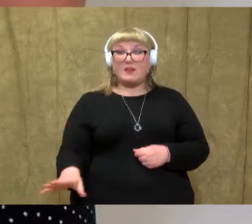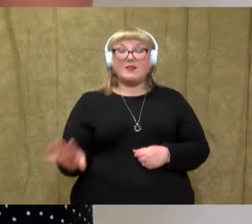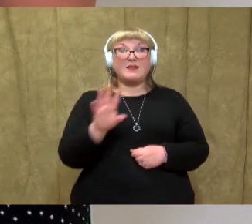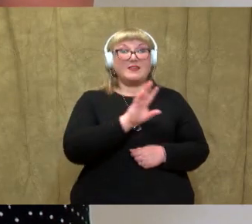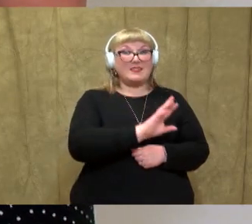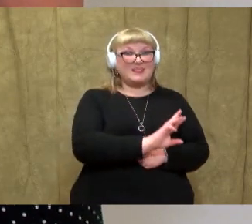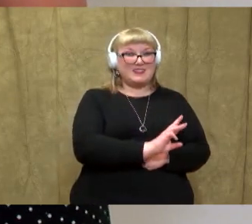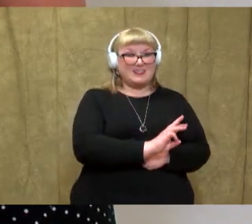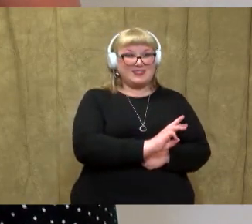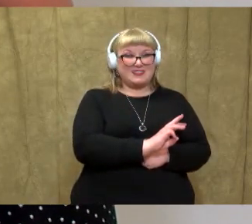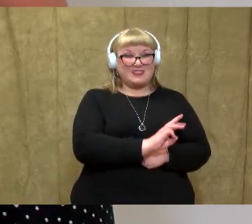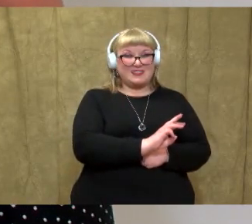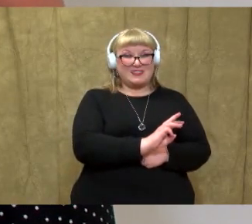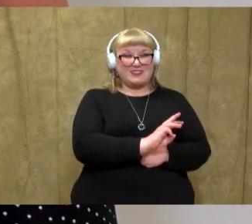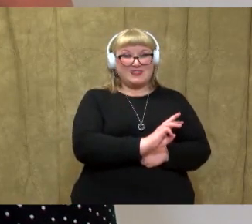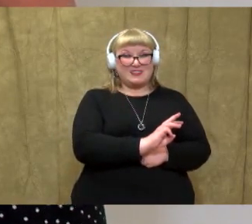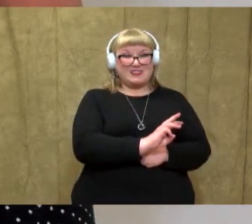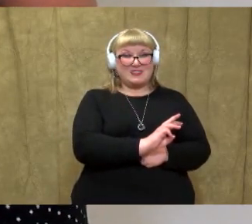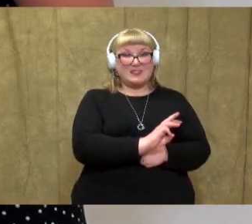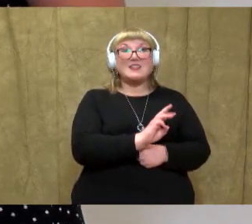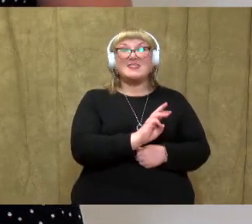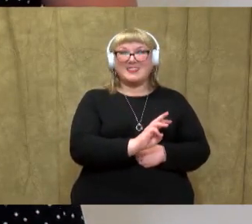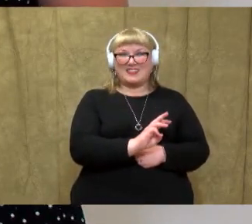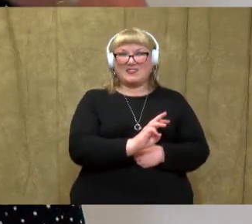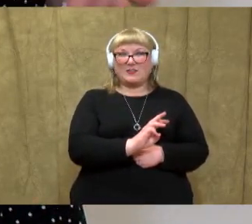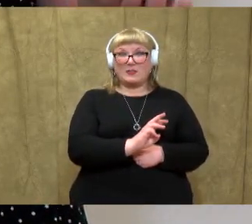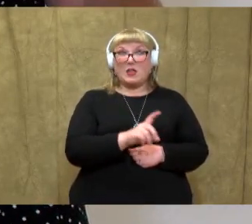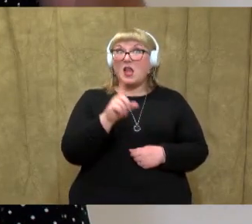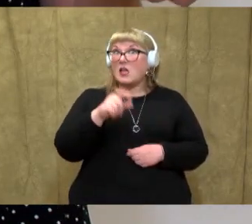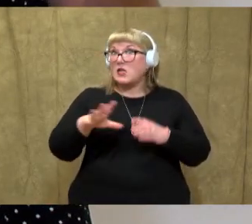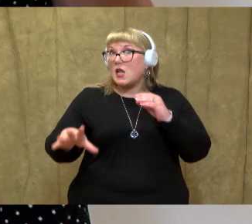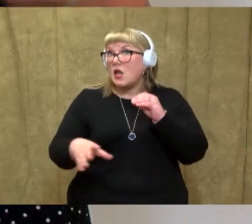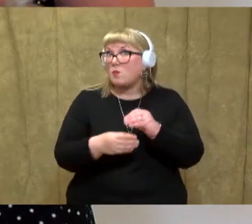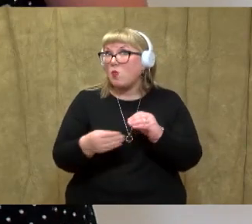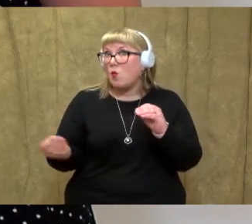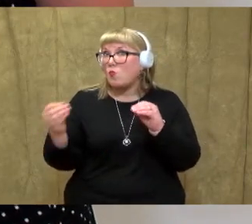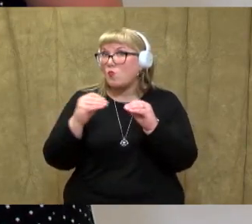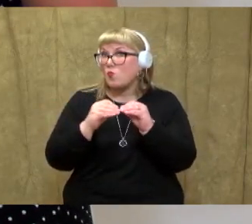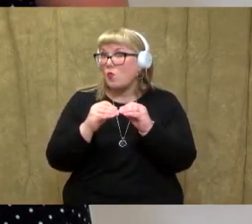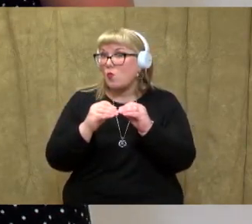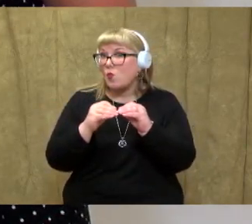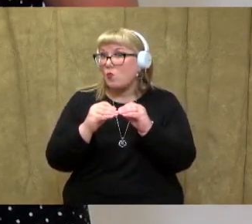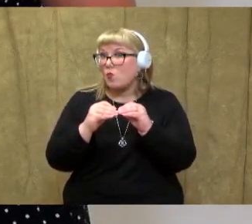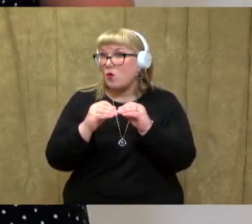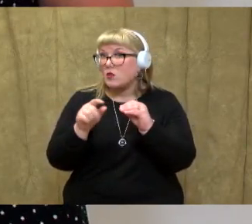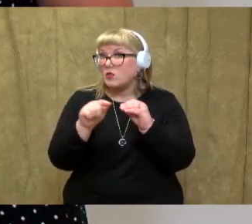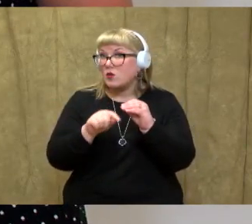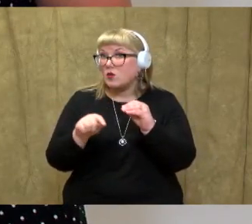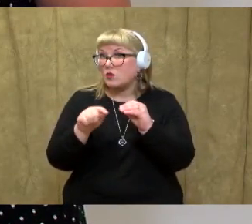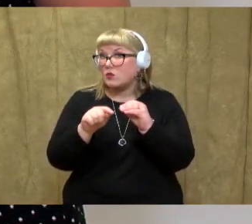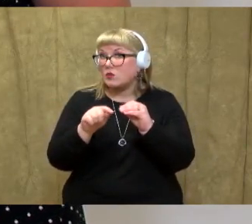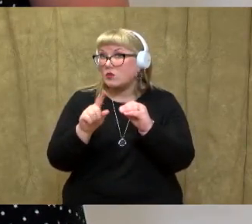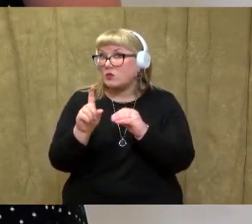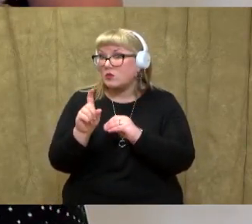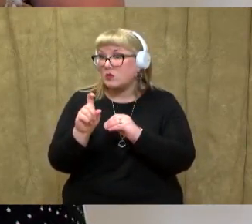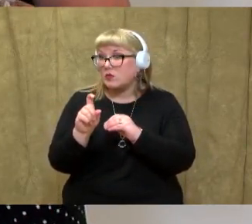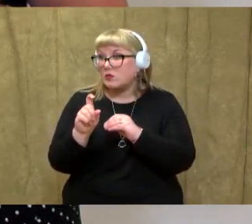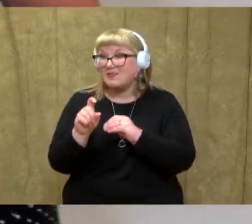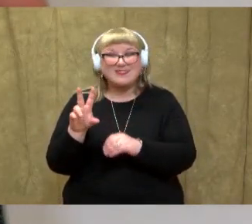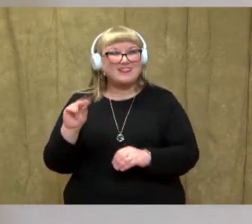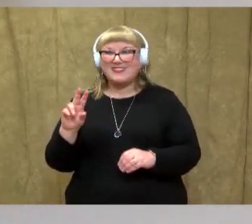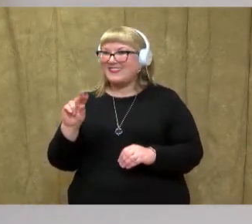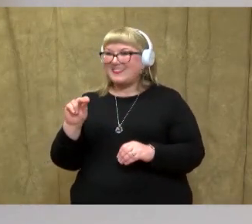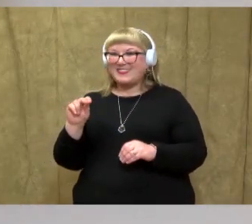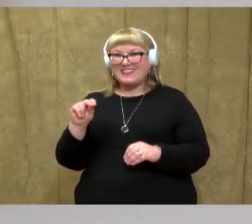5, 6. Do I need to add any more dots to my 10 frame? I